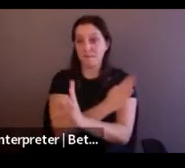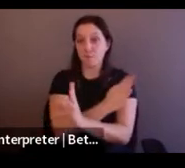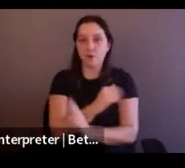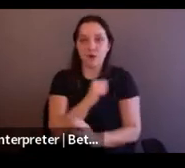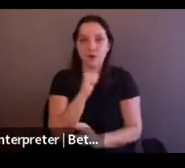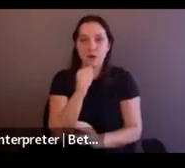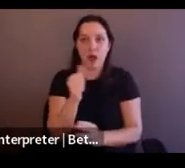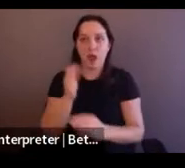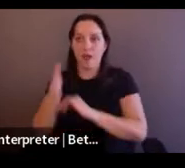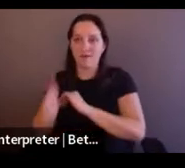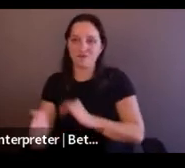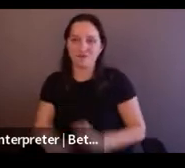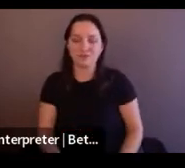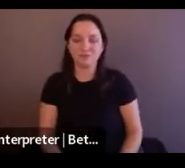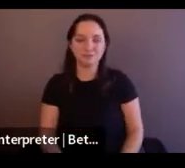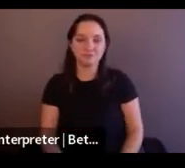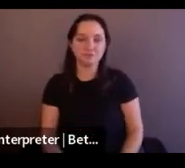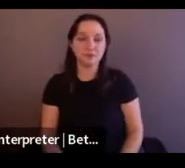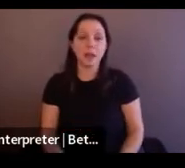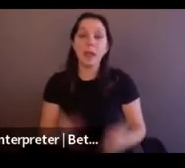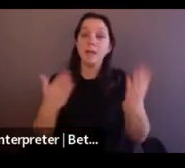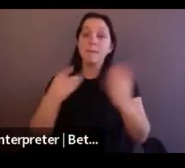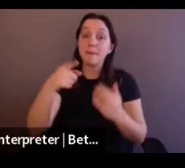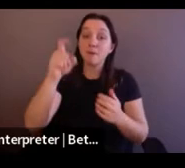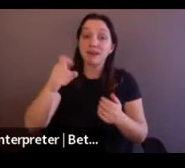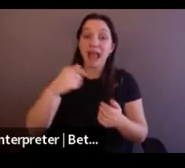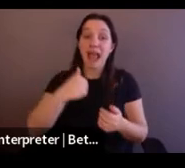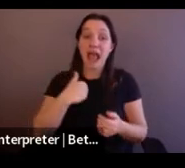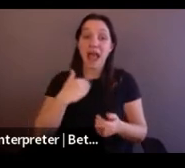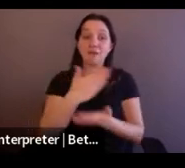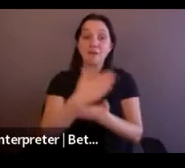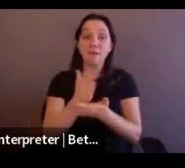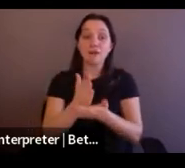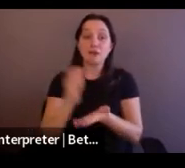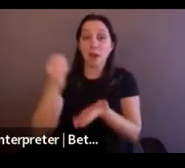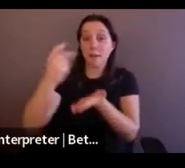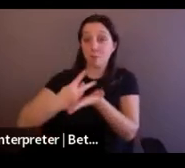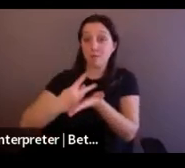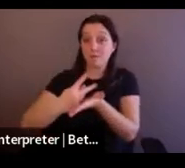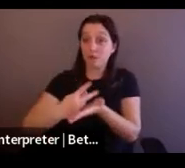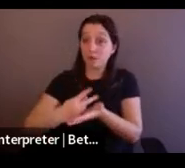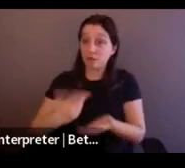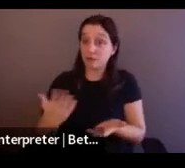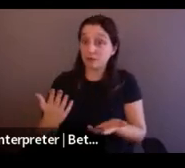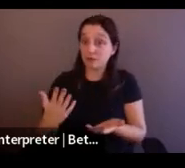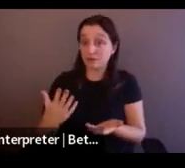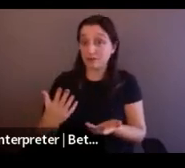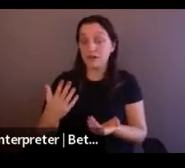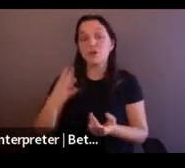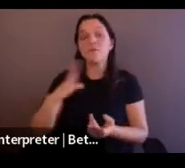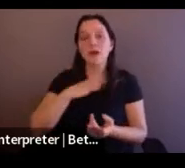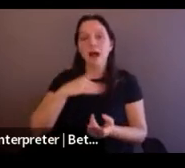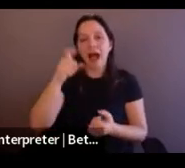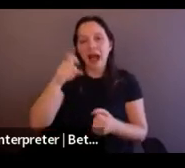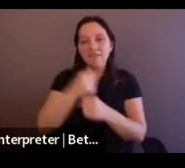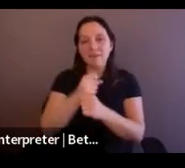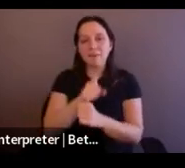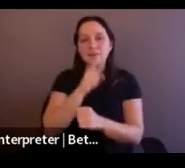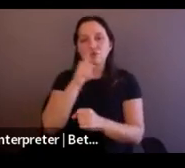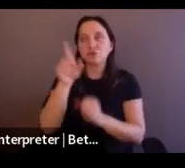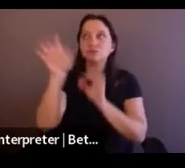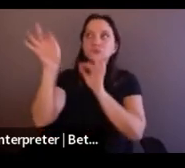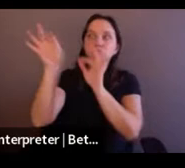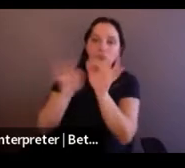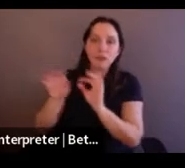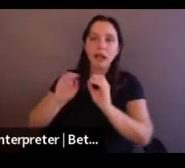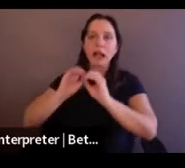budgets, remember to sort of, you know, be very clear about the value that volunteers are bringing back to your organization. And if you're